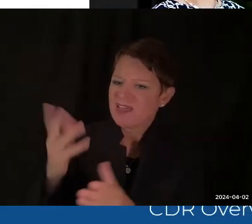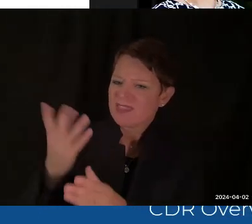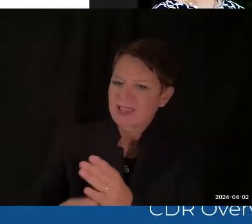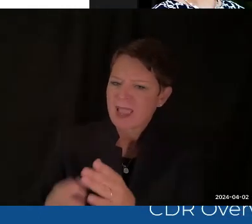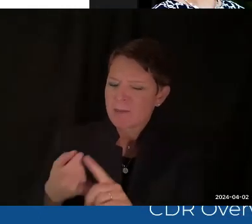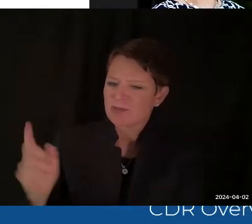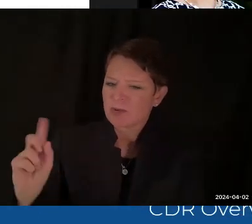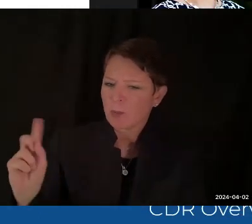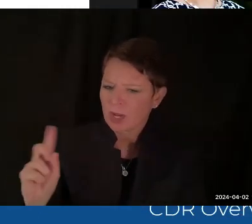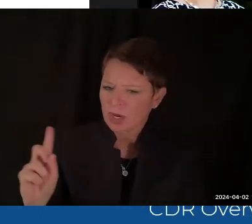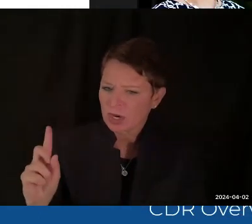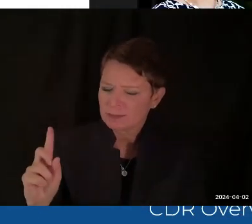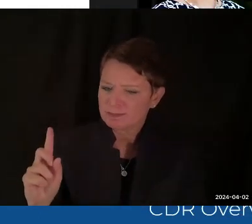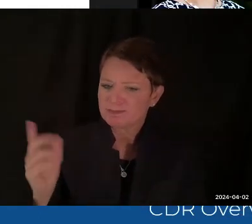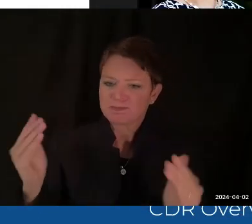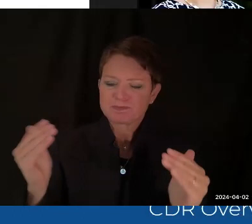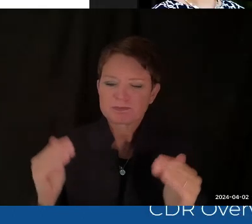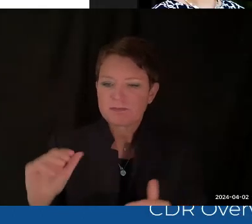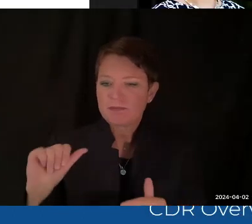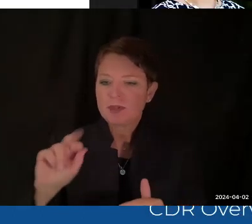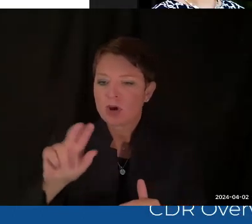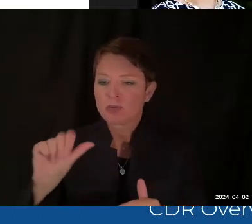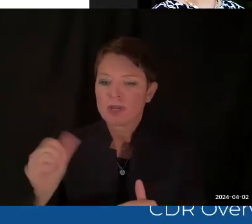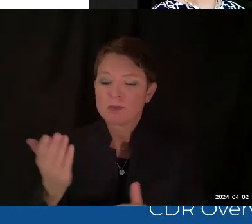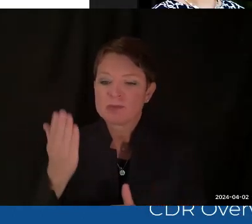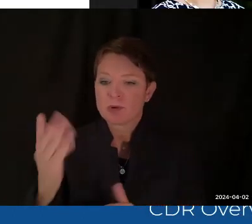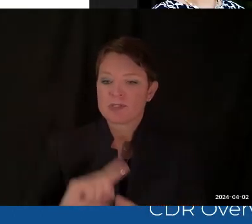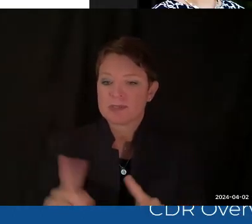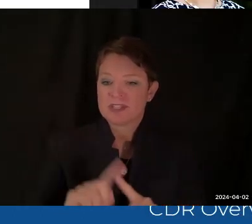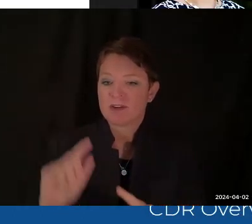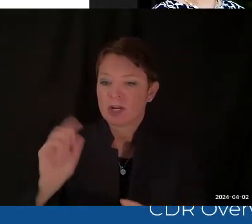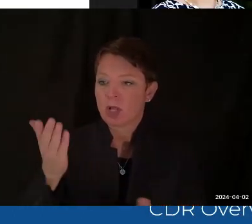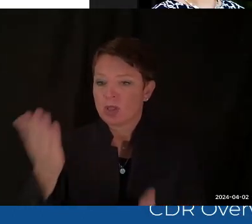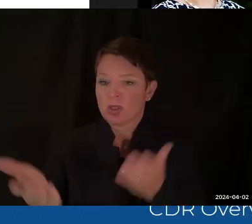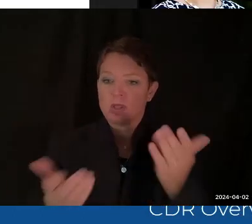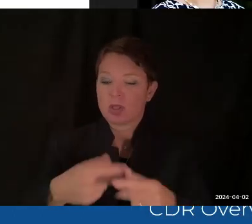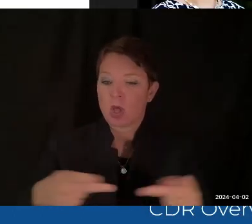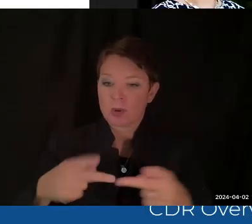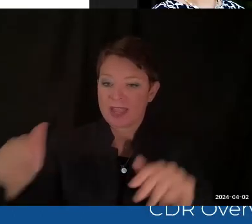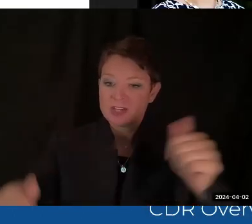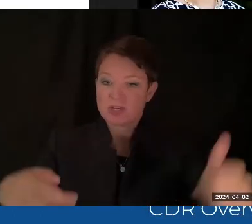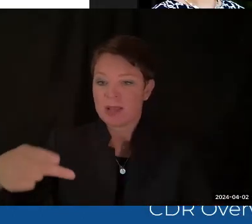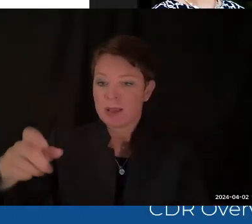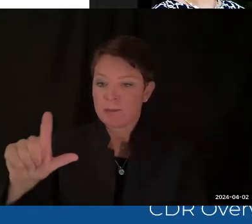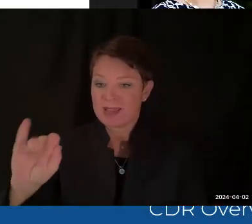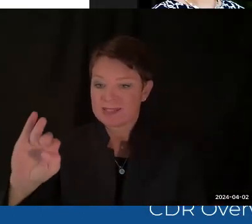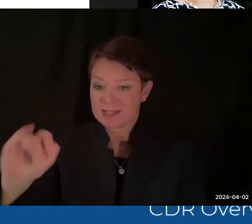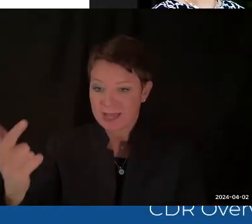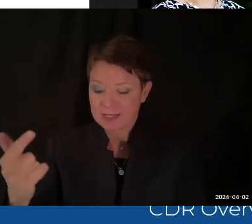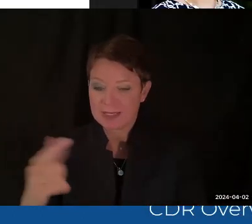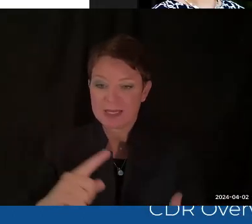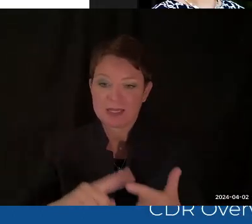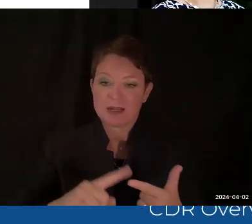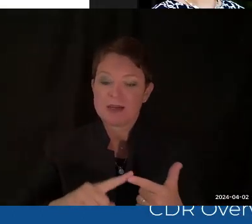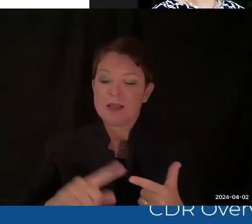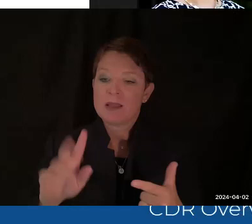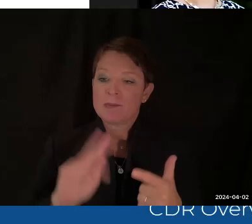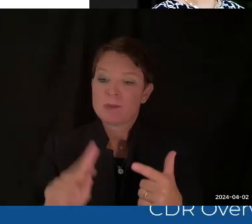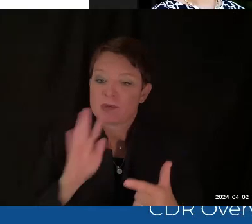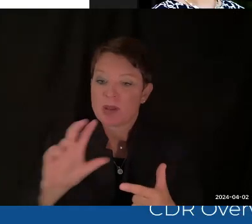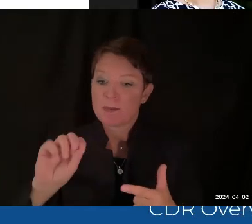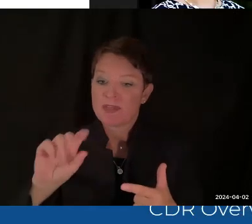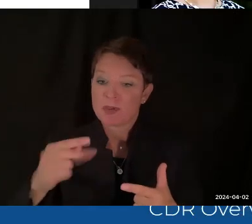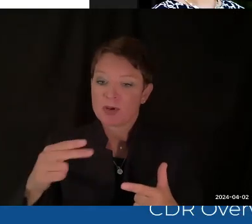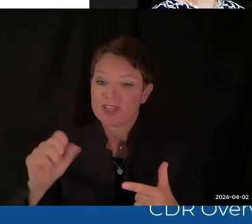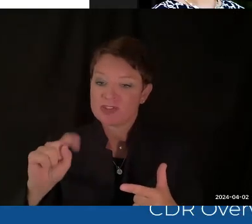from. The arena was also proposed in multiple different locations. It was proposed at Penn's Landing. Folks have also talked about 30th